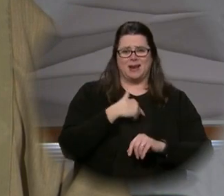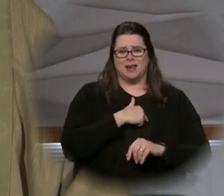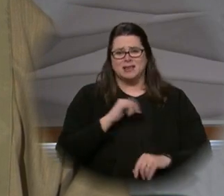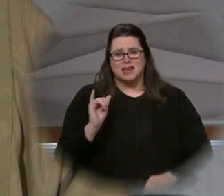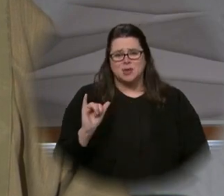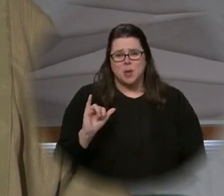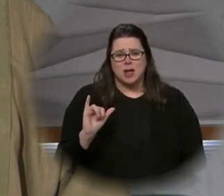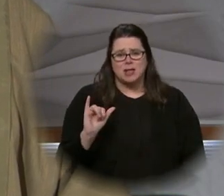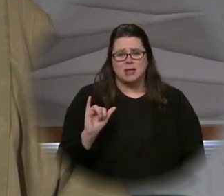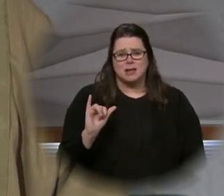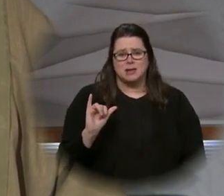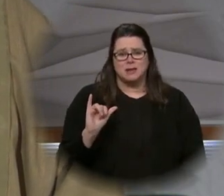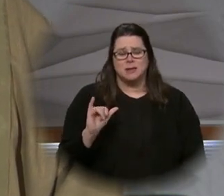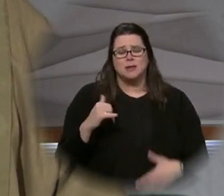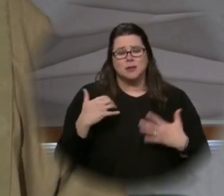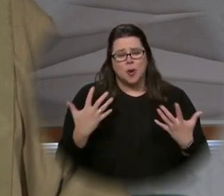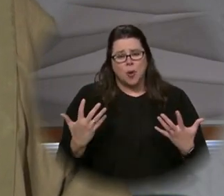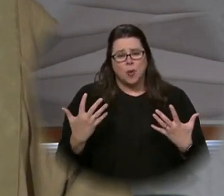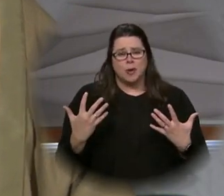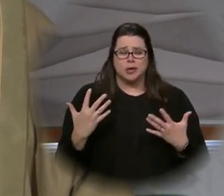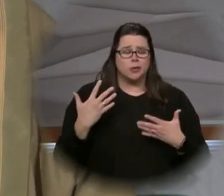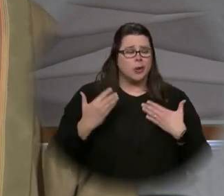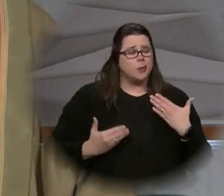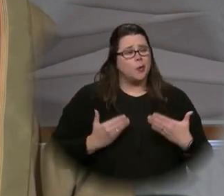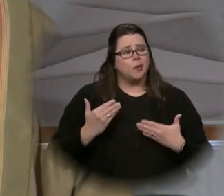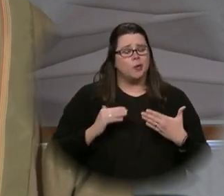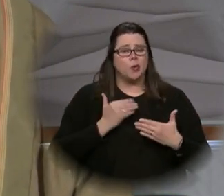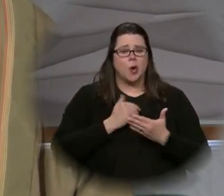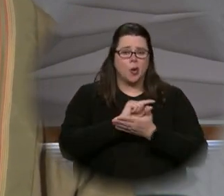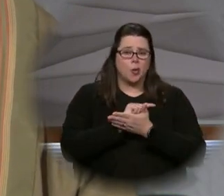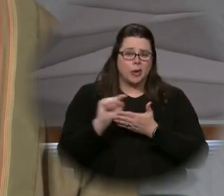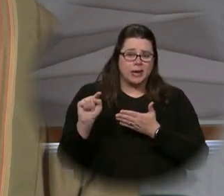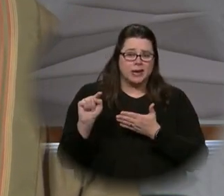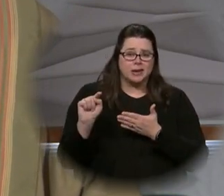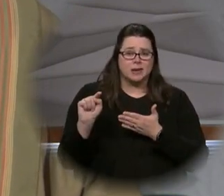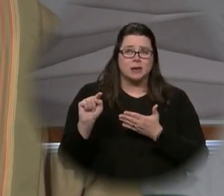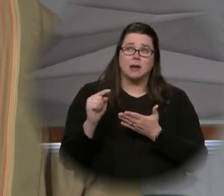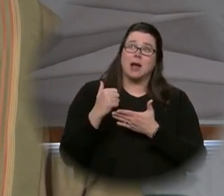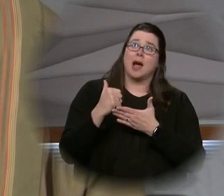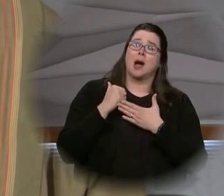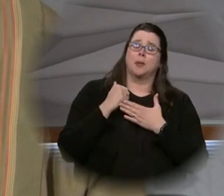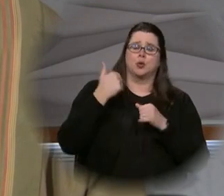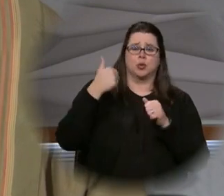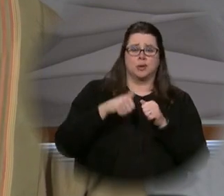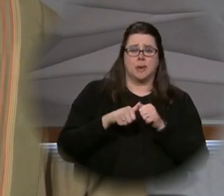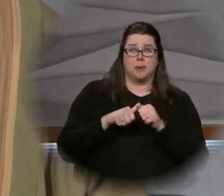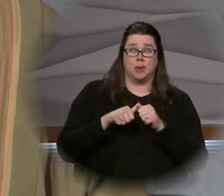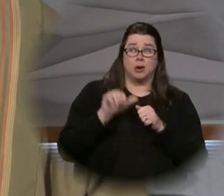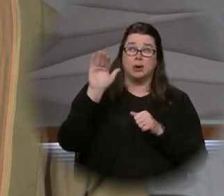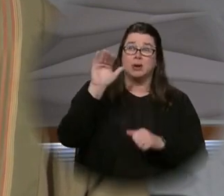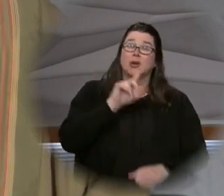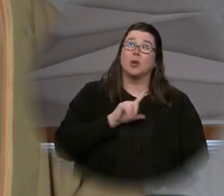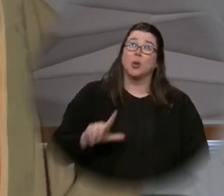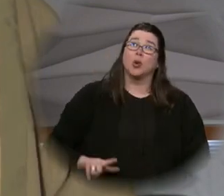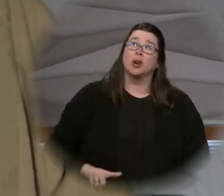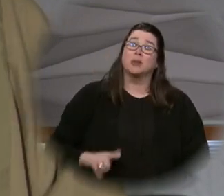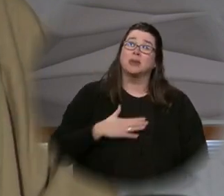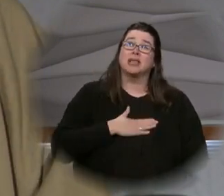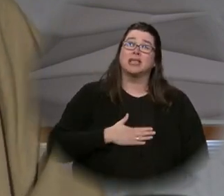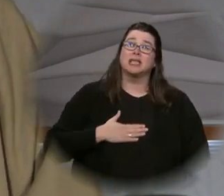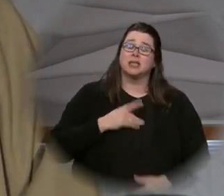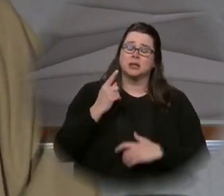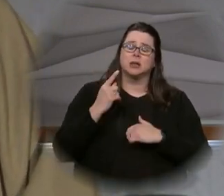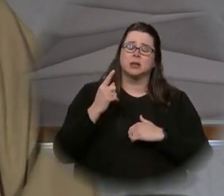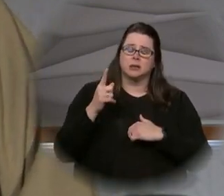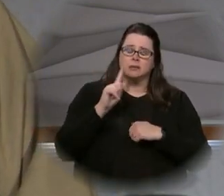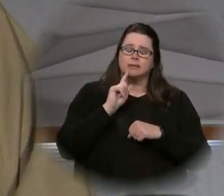well. So as we move through our week, help us to remember, Lord, that we have been